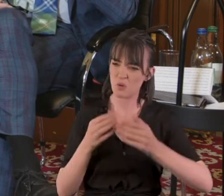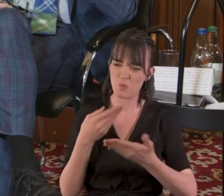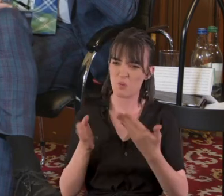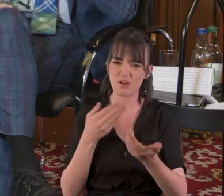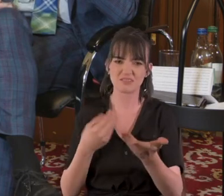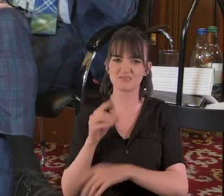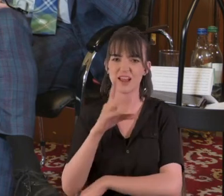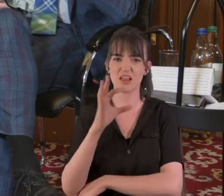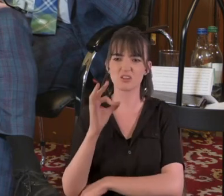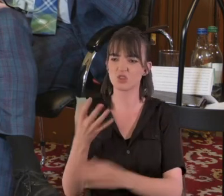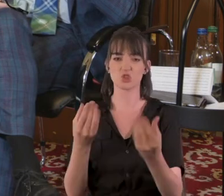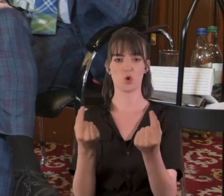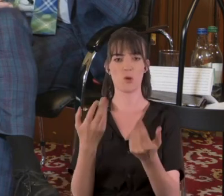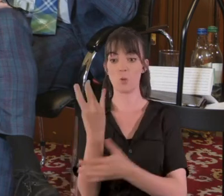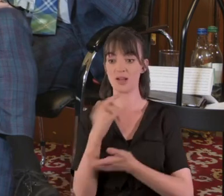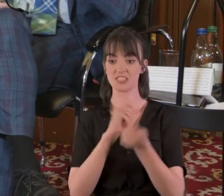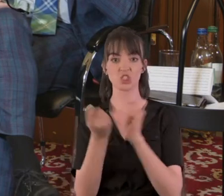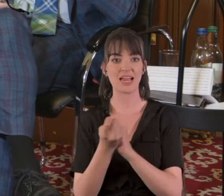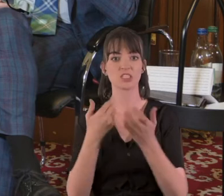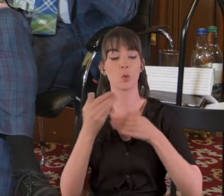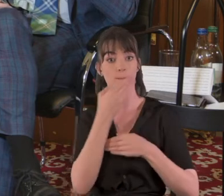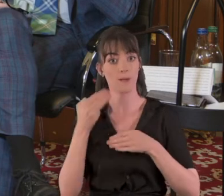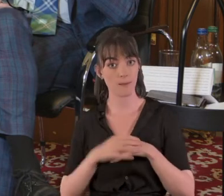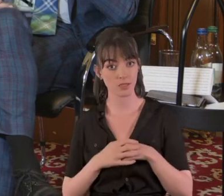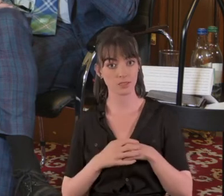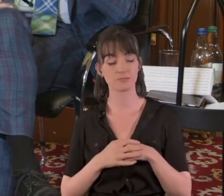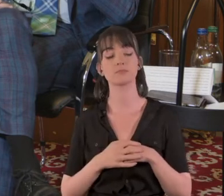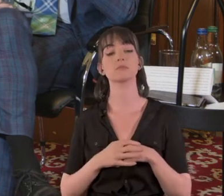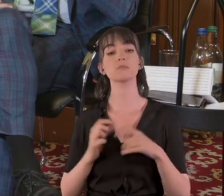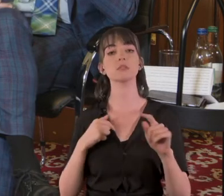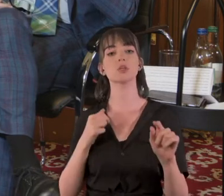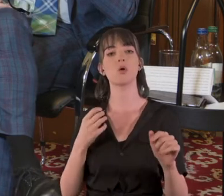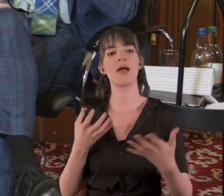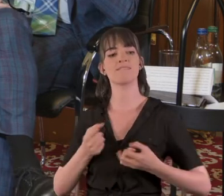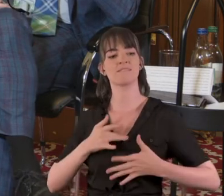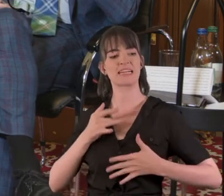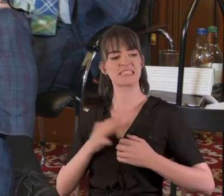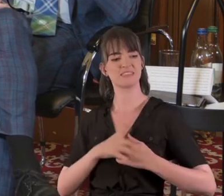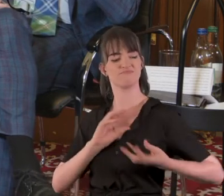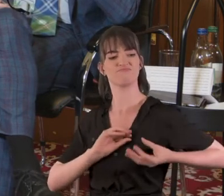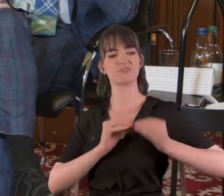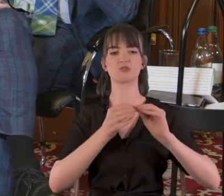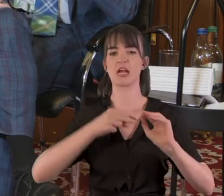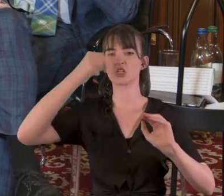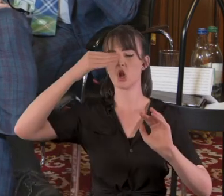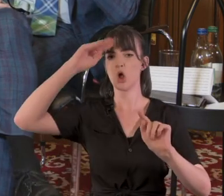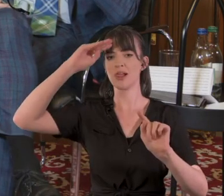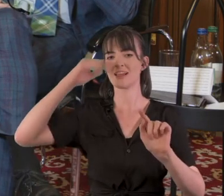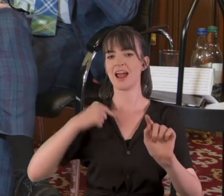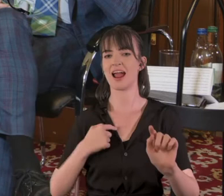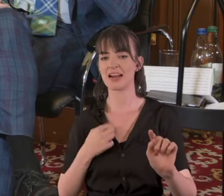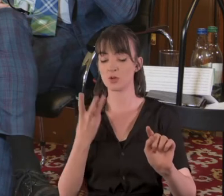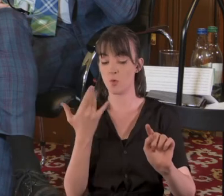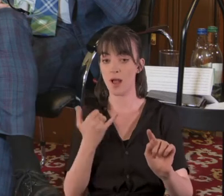and underpinning, I think, the sense that the creation of Northern Ireland comes around largely